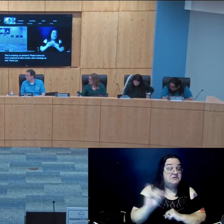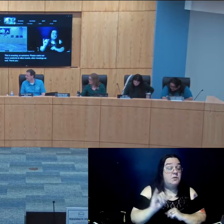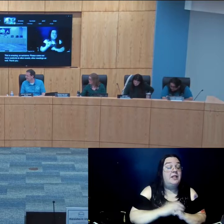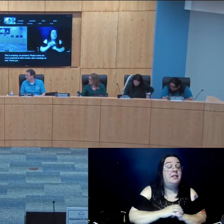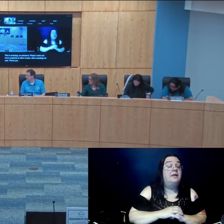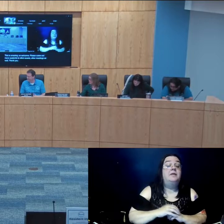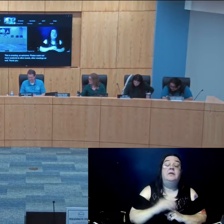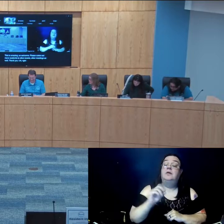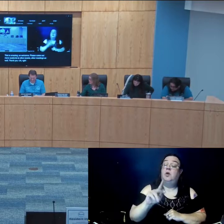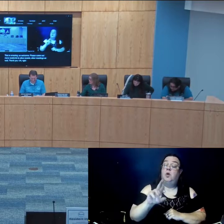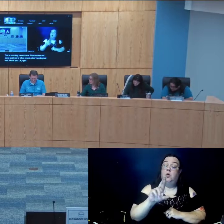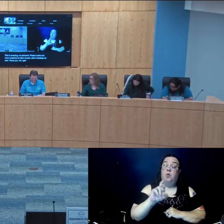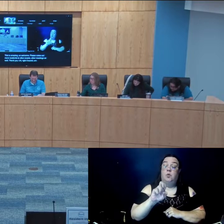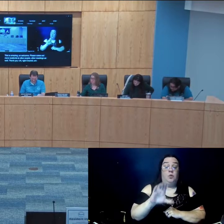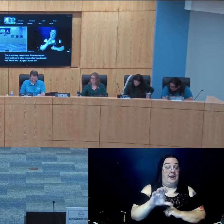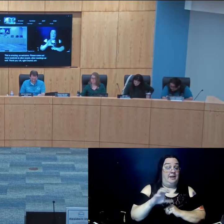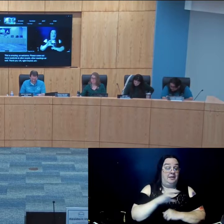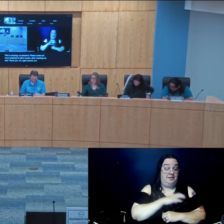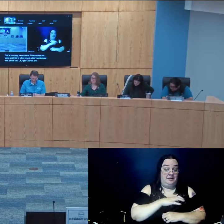Rec Council